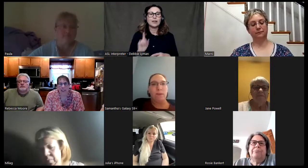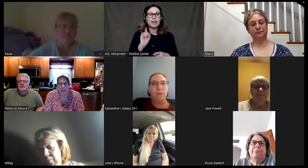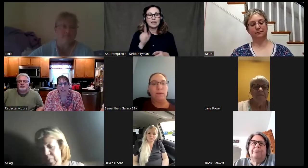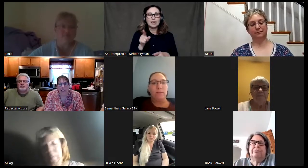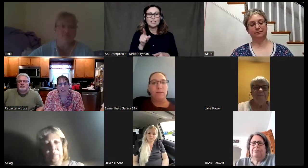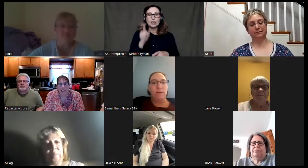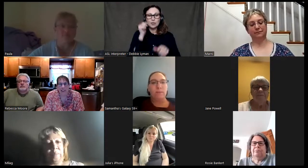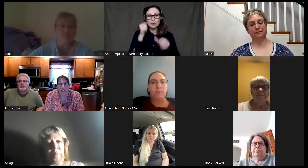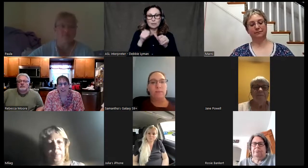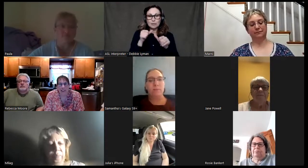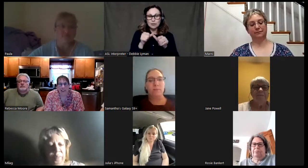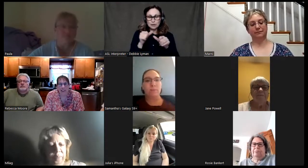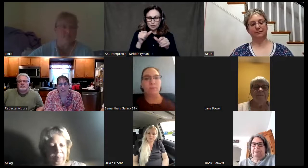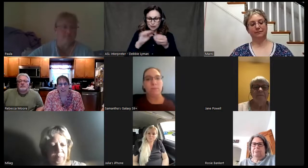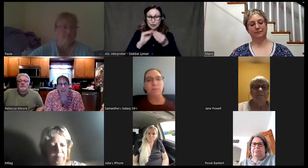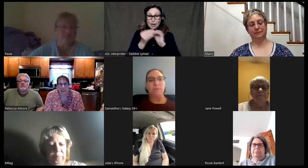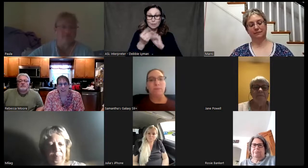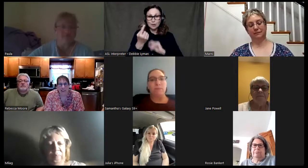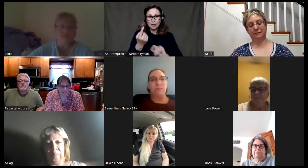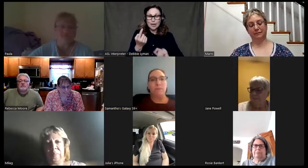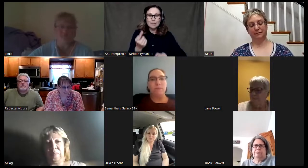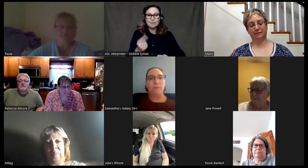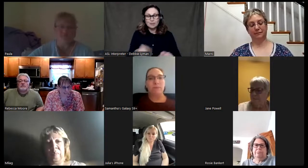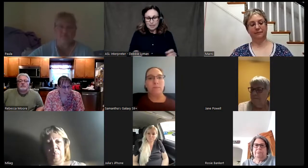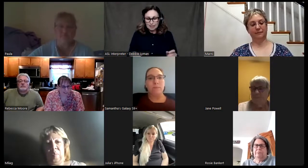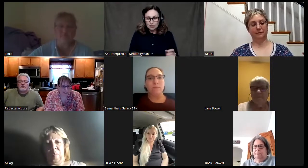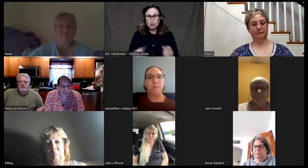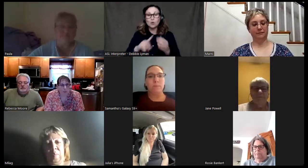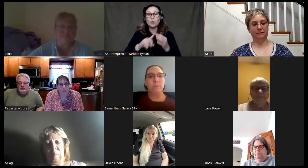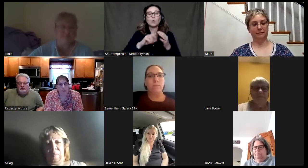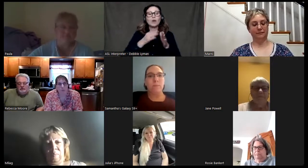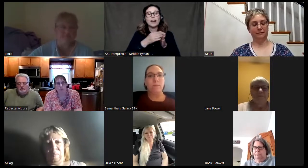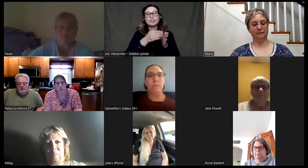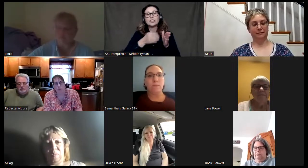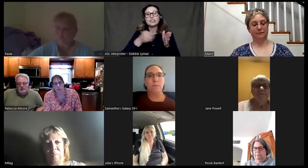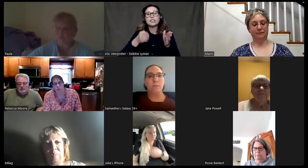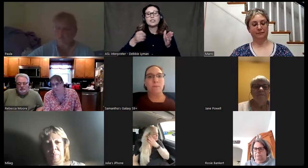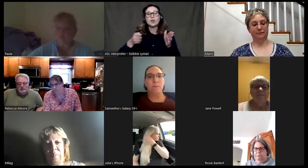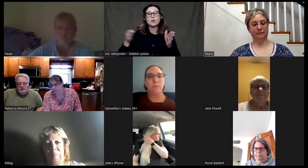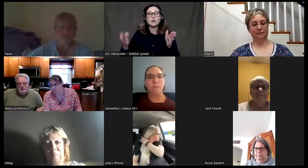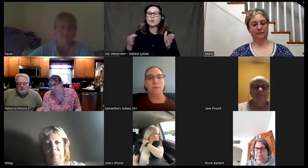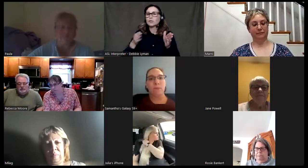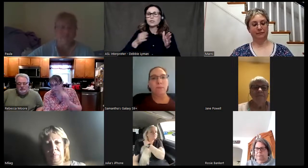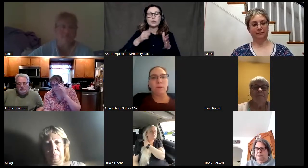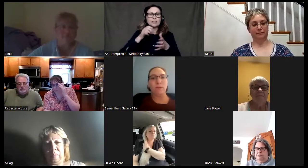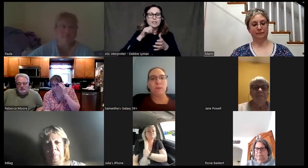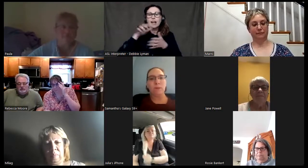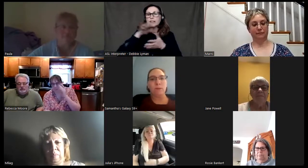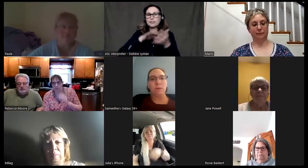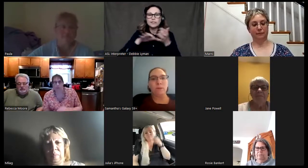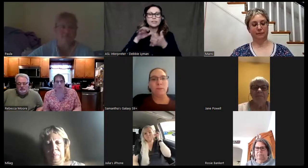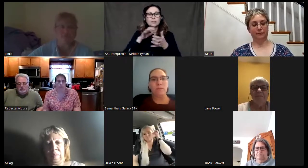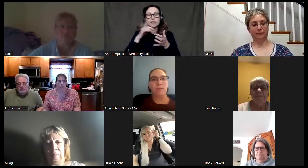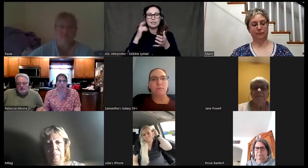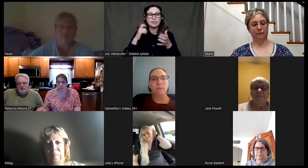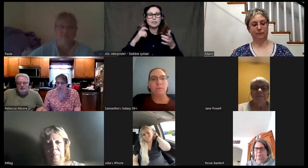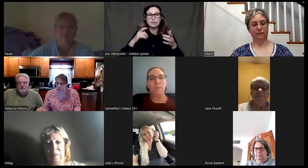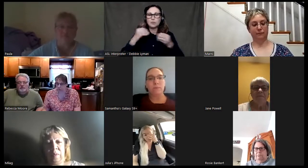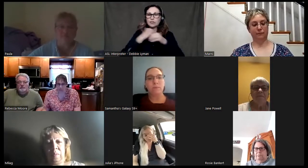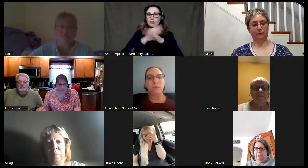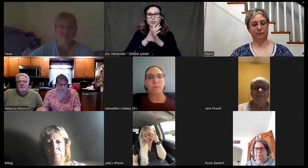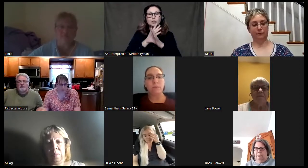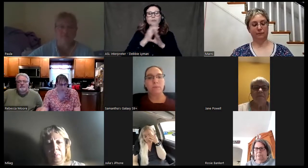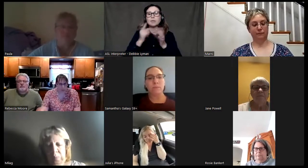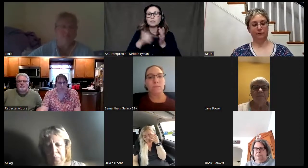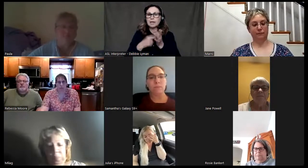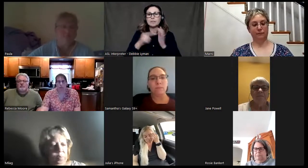Rosie. Okay, so you remember your number, okay? So we're actually just going to go in order so it's not confusing, because